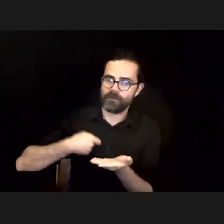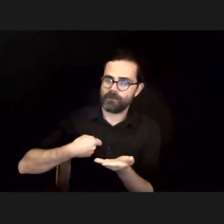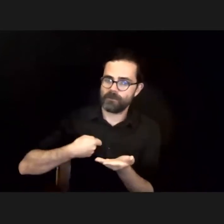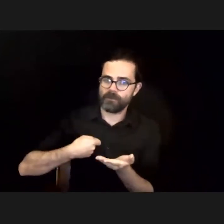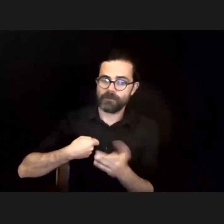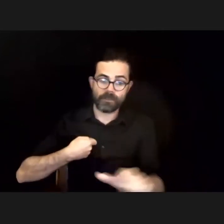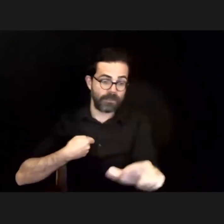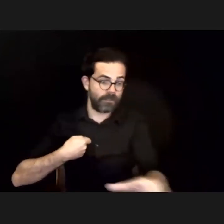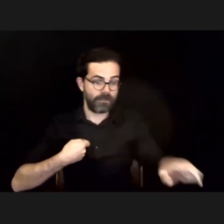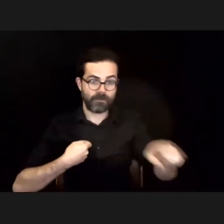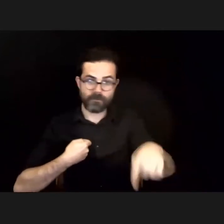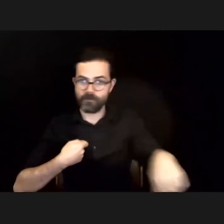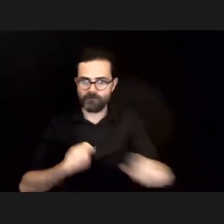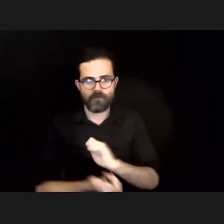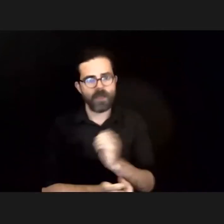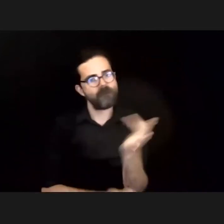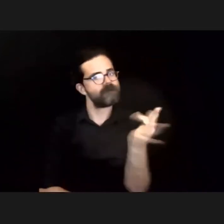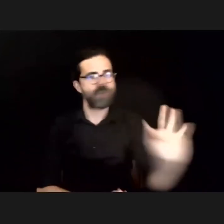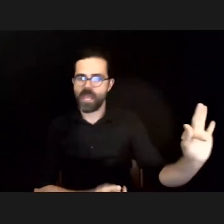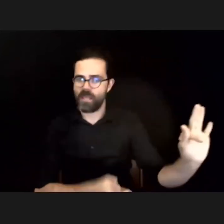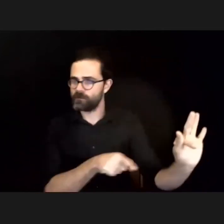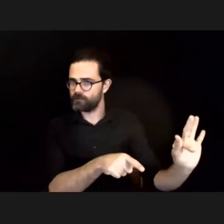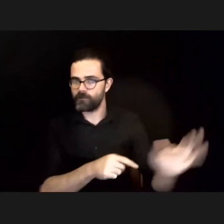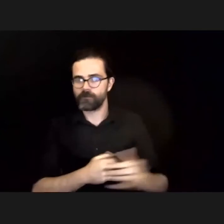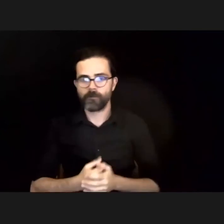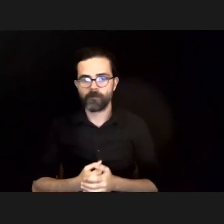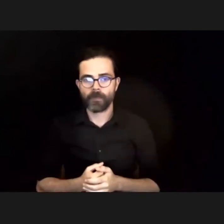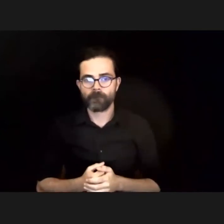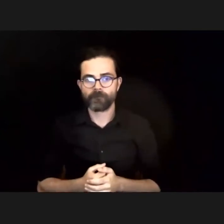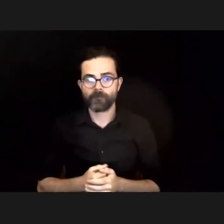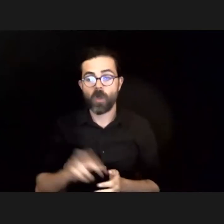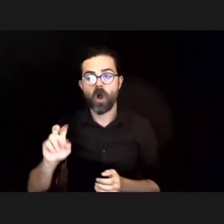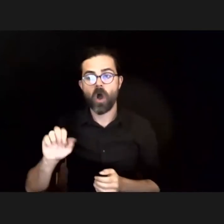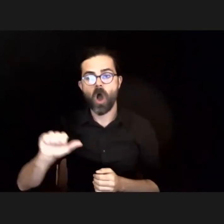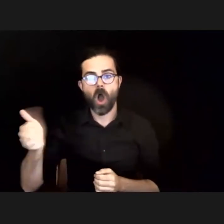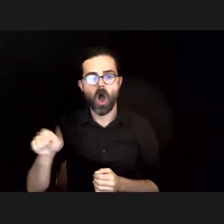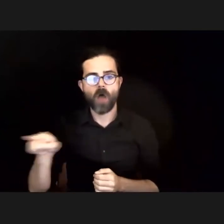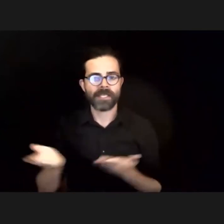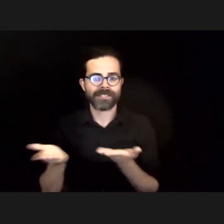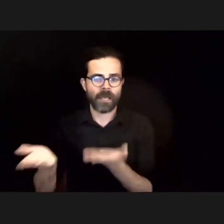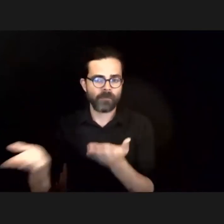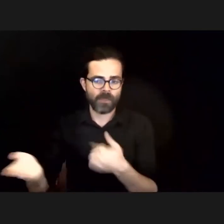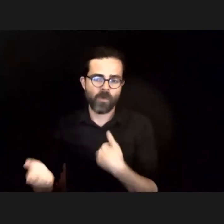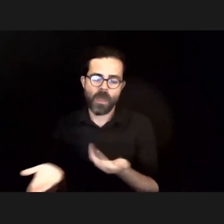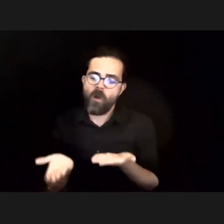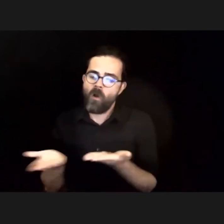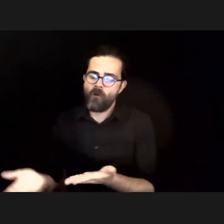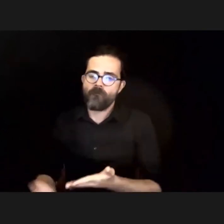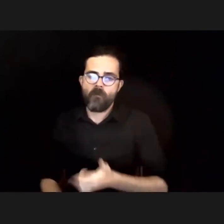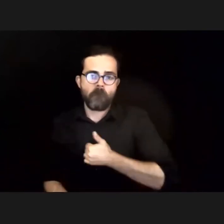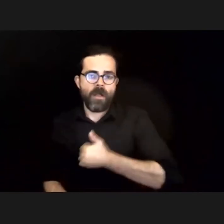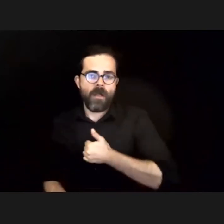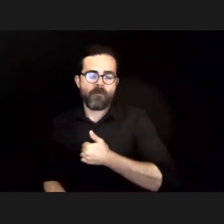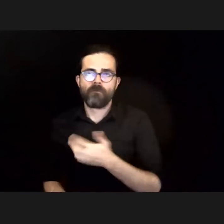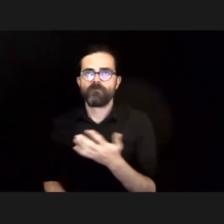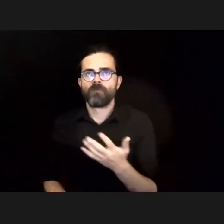service. And in other cases, we offer the private service that, for example, in Catalonia or